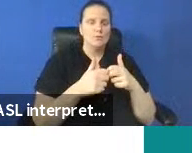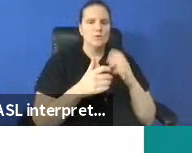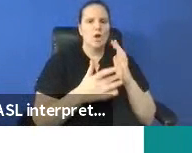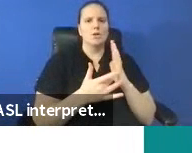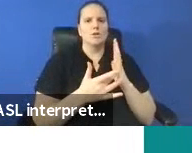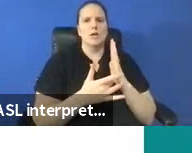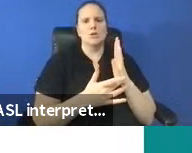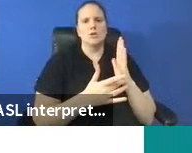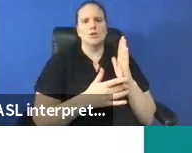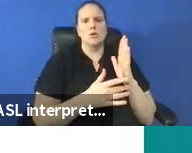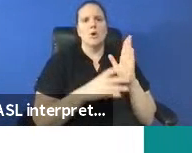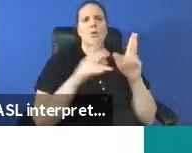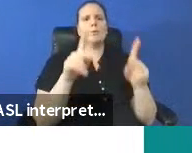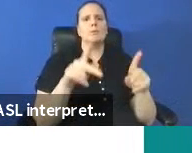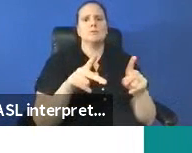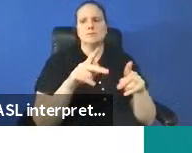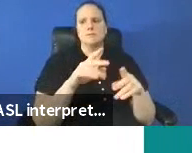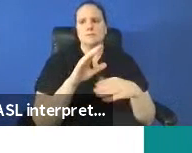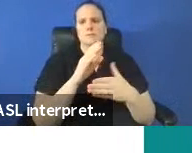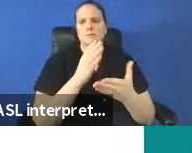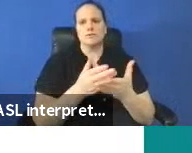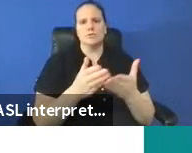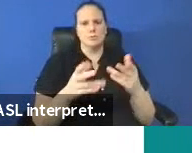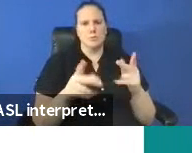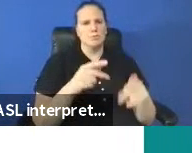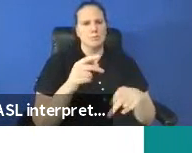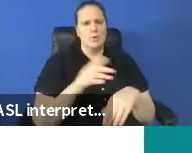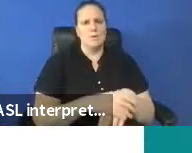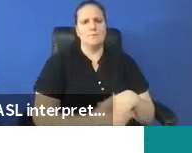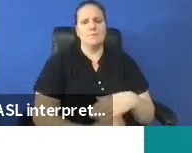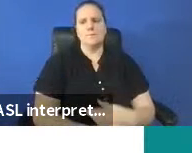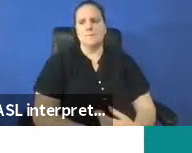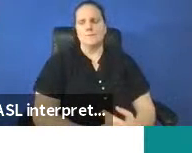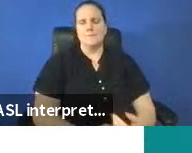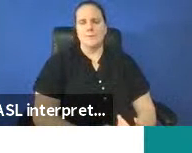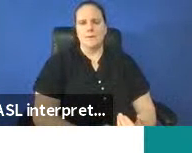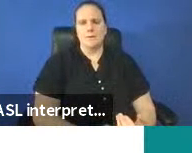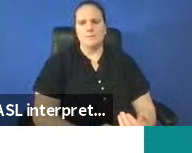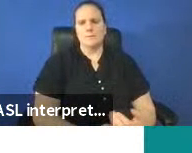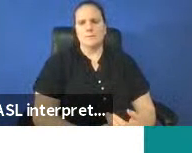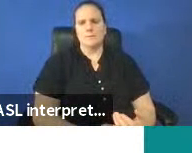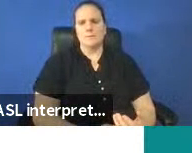chat feature. Looks like most people are on. Next slide.